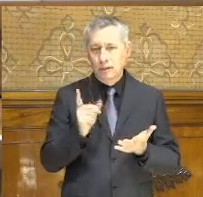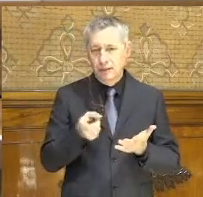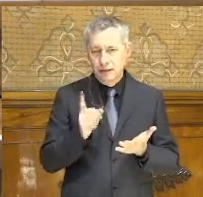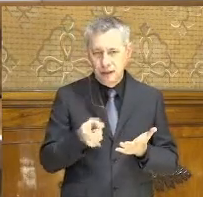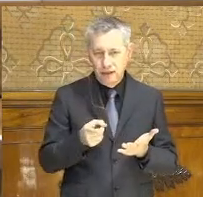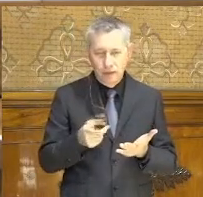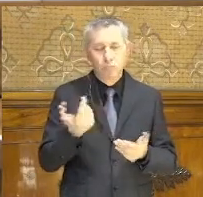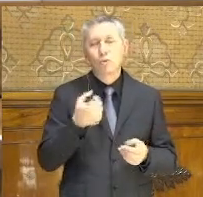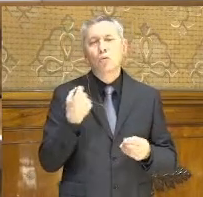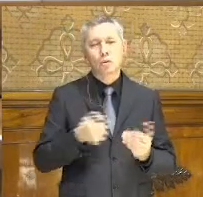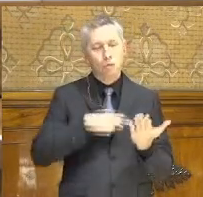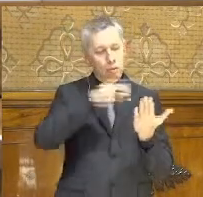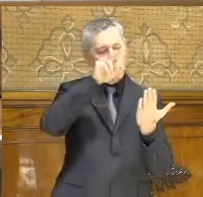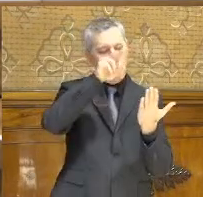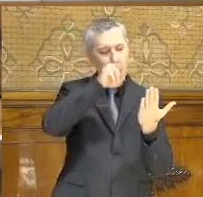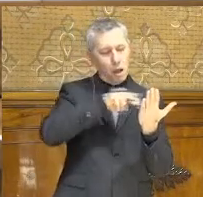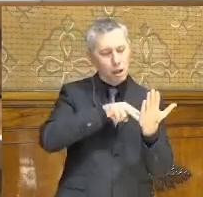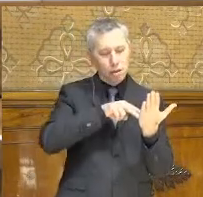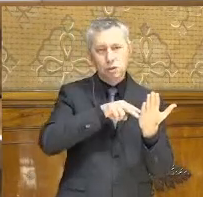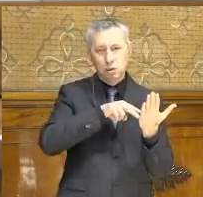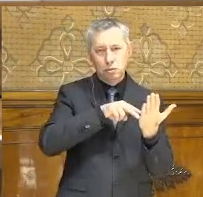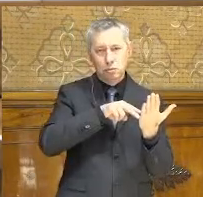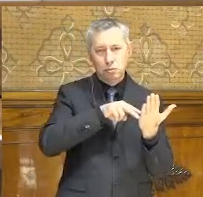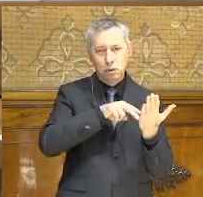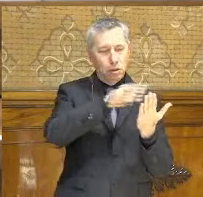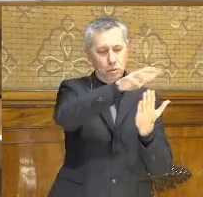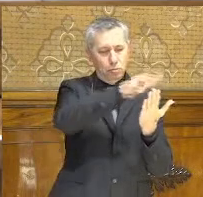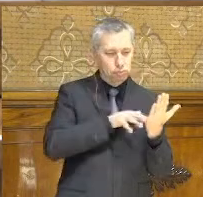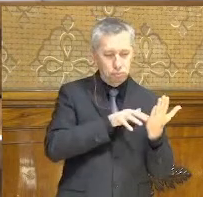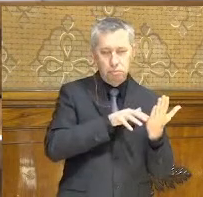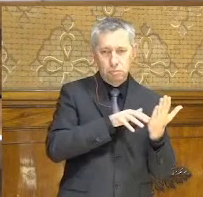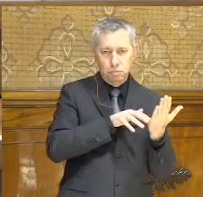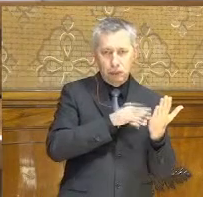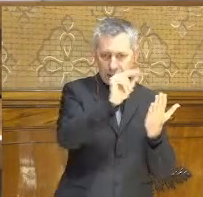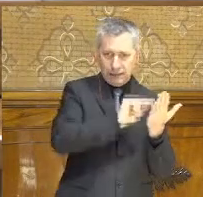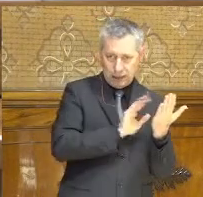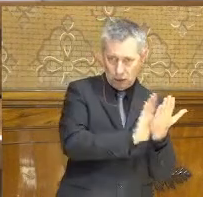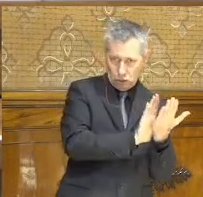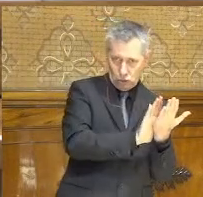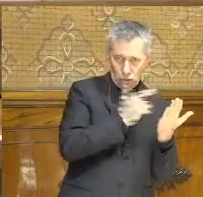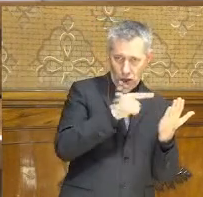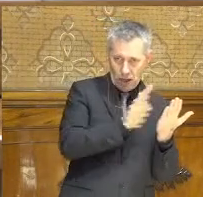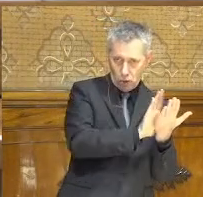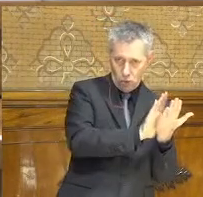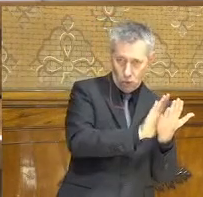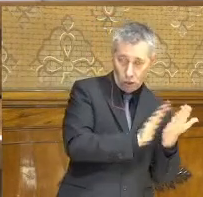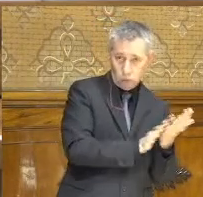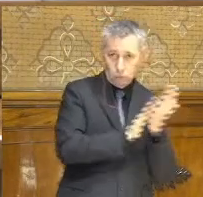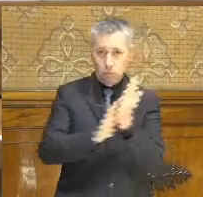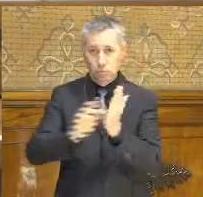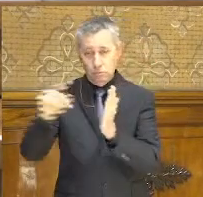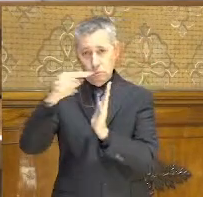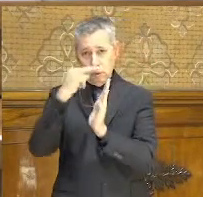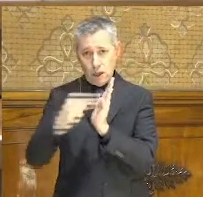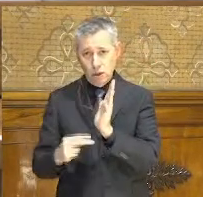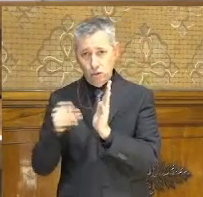you. But there is also the other larger